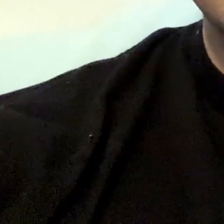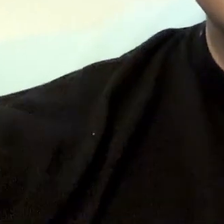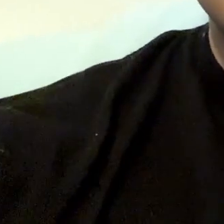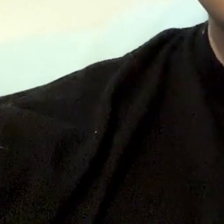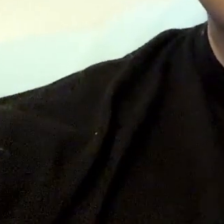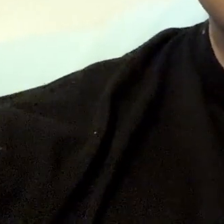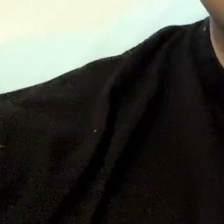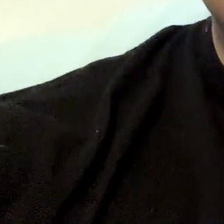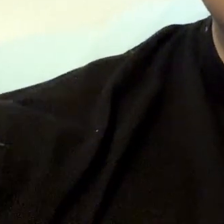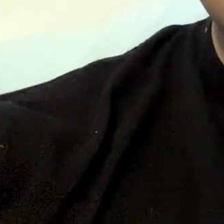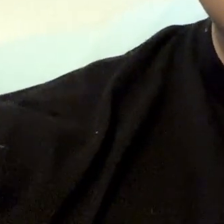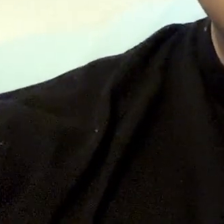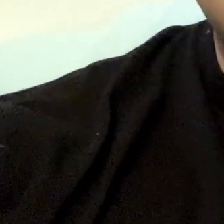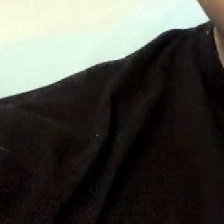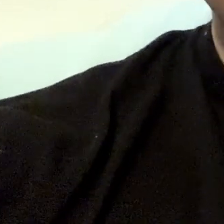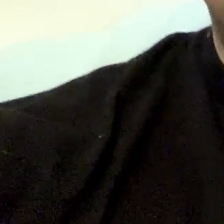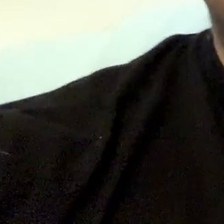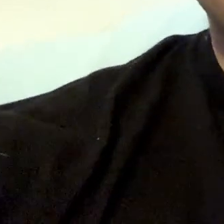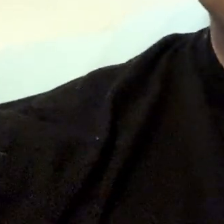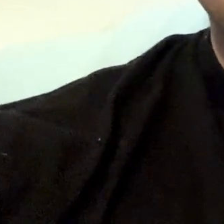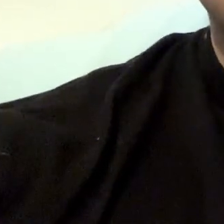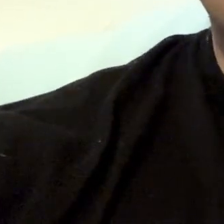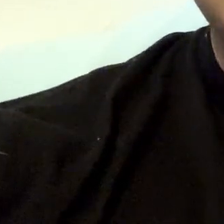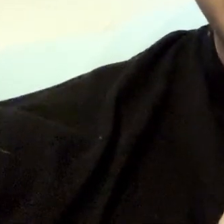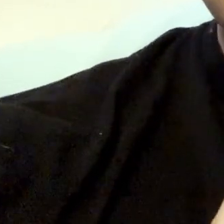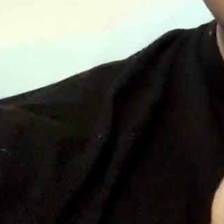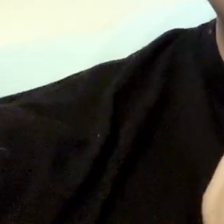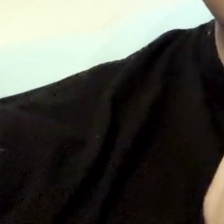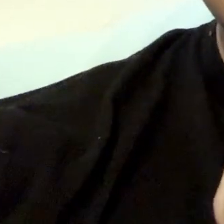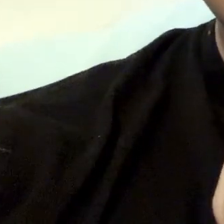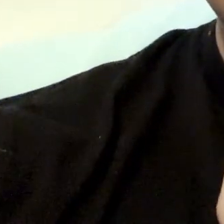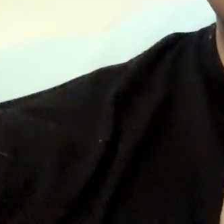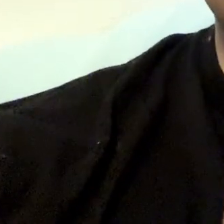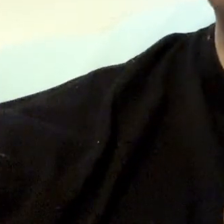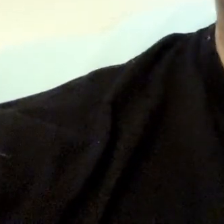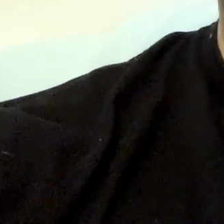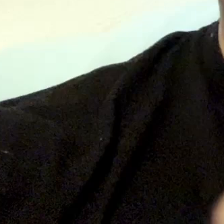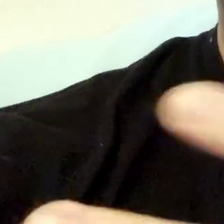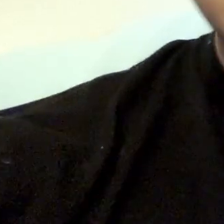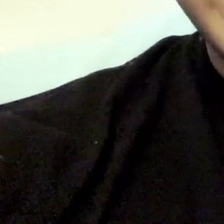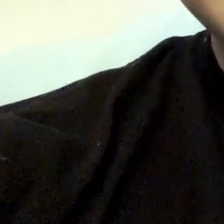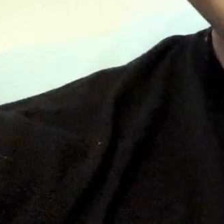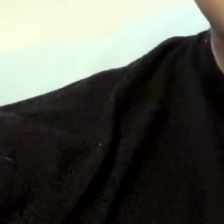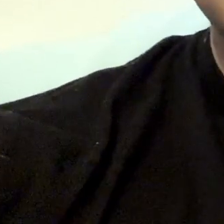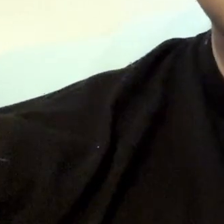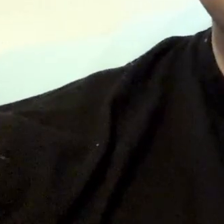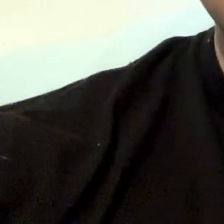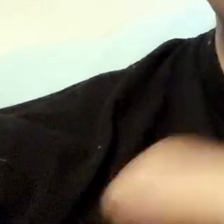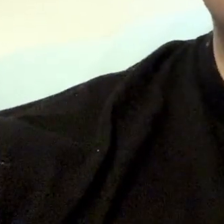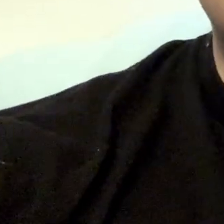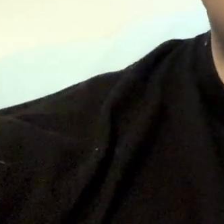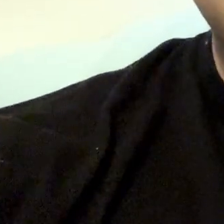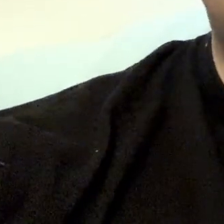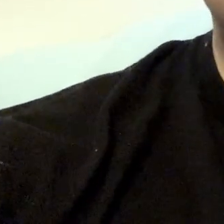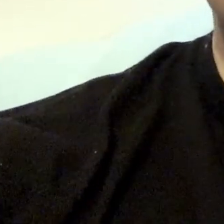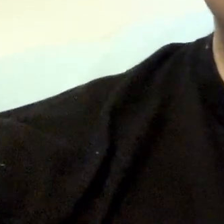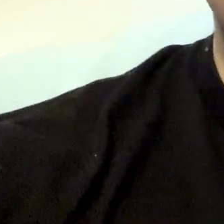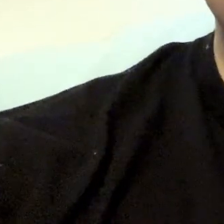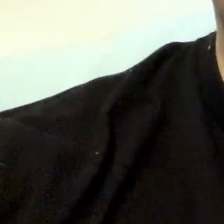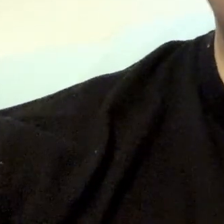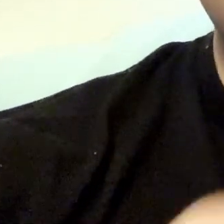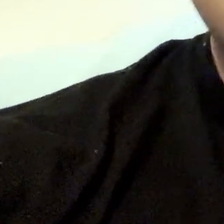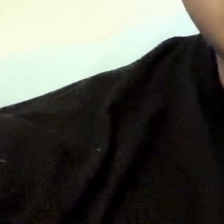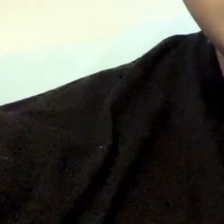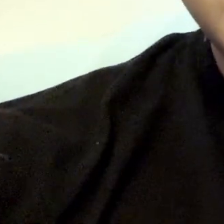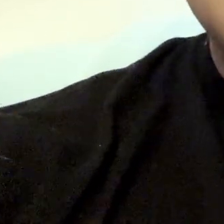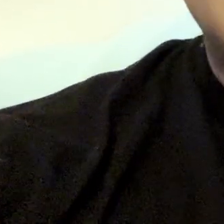trajectory to leave Valley and to go plant a church. So it's official now. Some of you who are probably watching this may